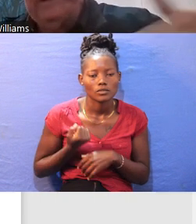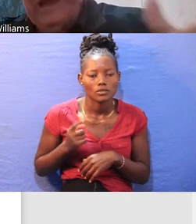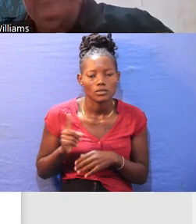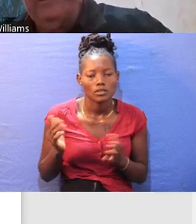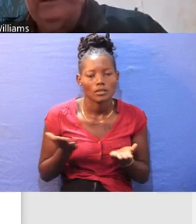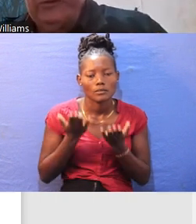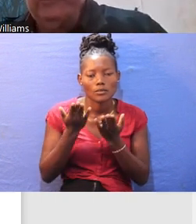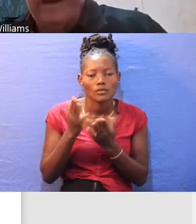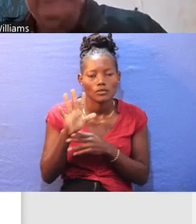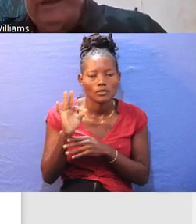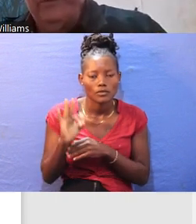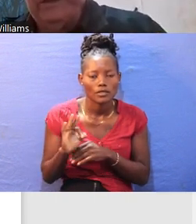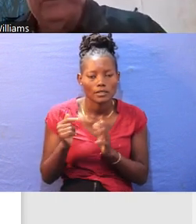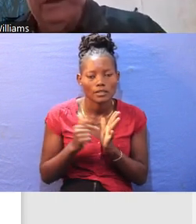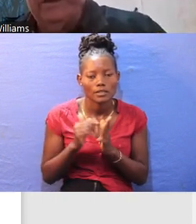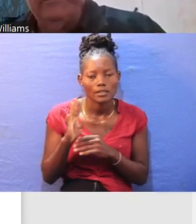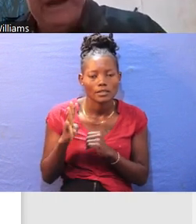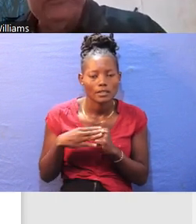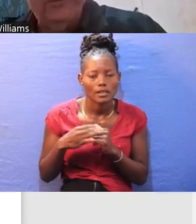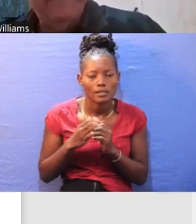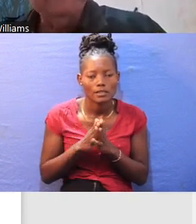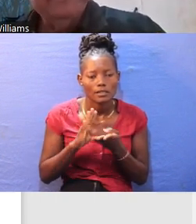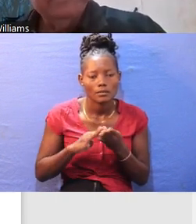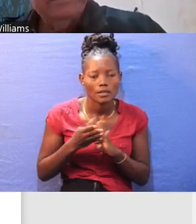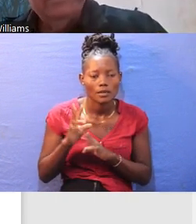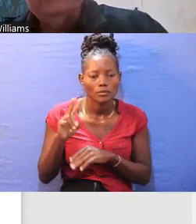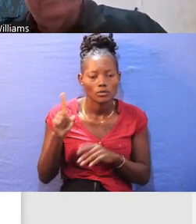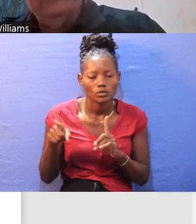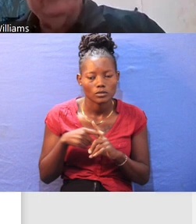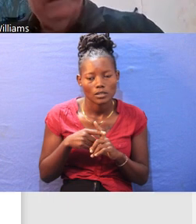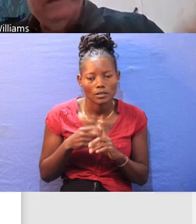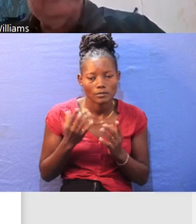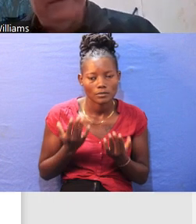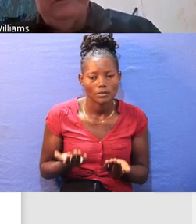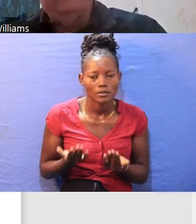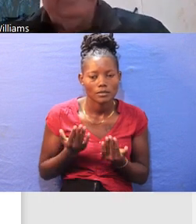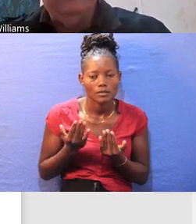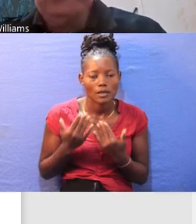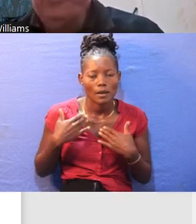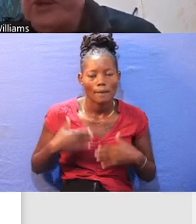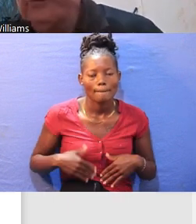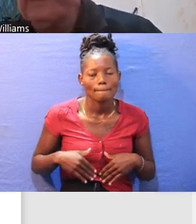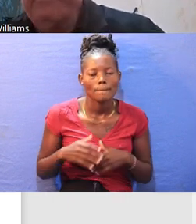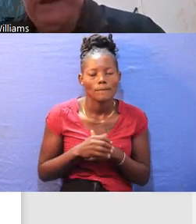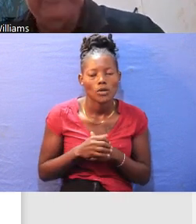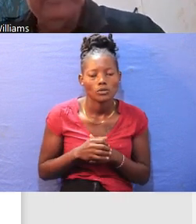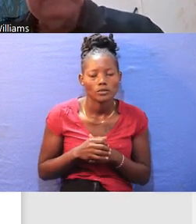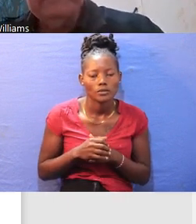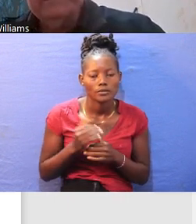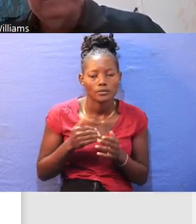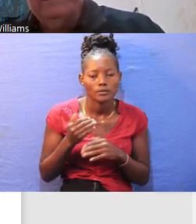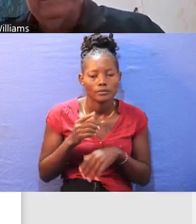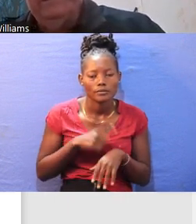She became a 2 times body weight back squat. So my next statement is strength is general at